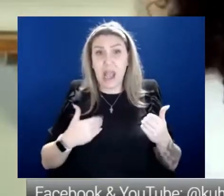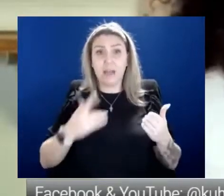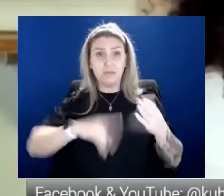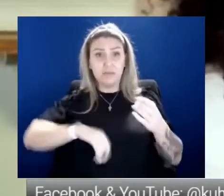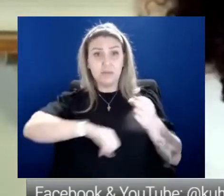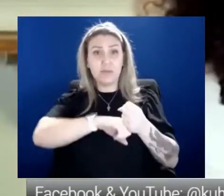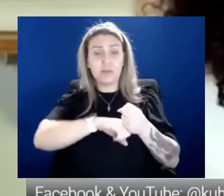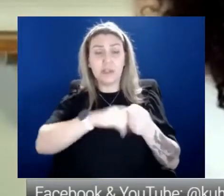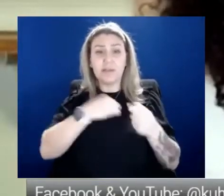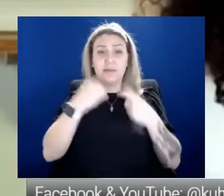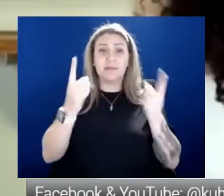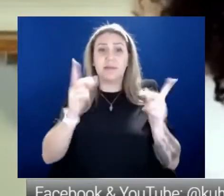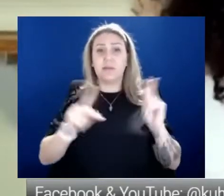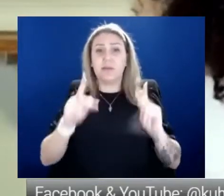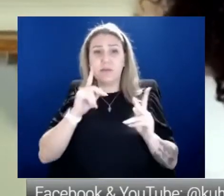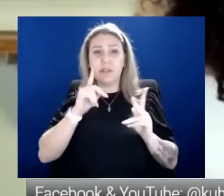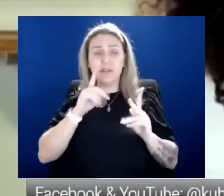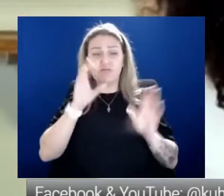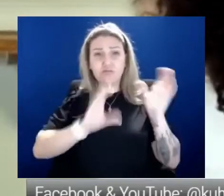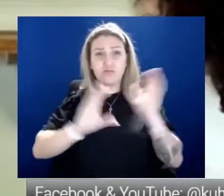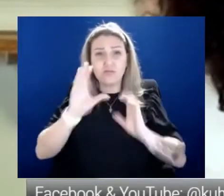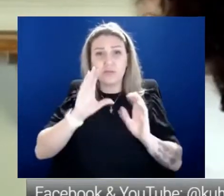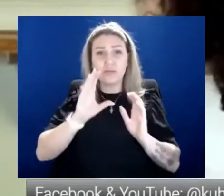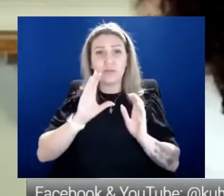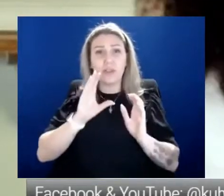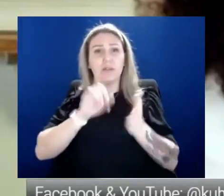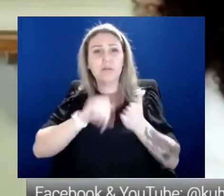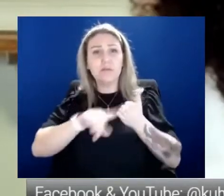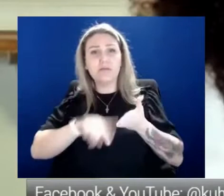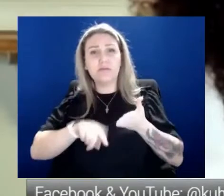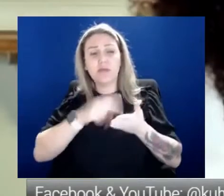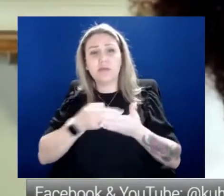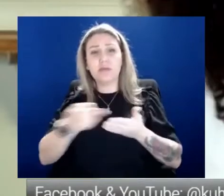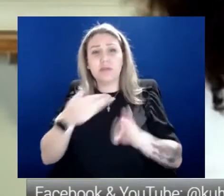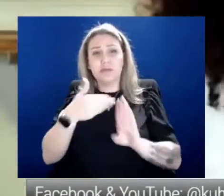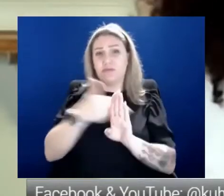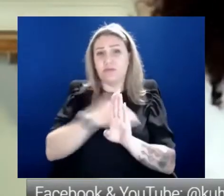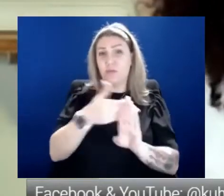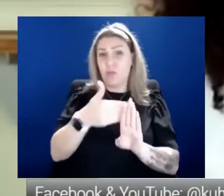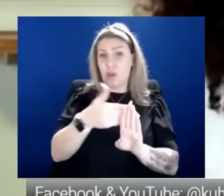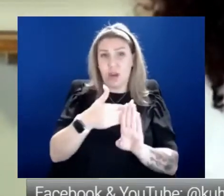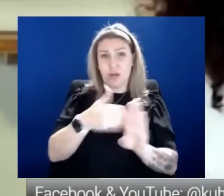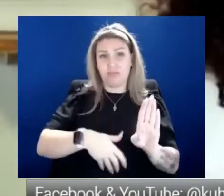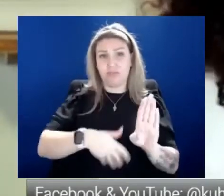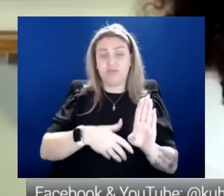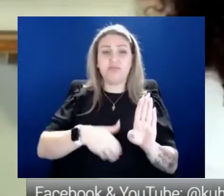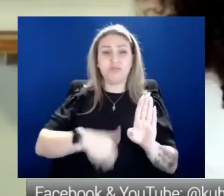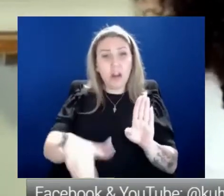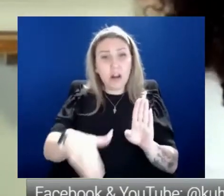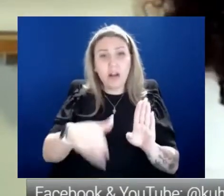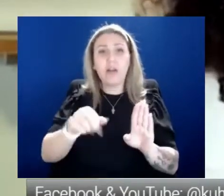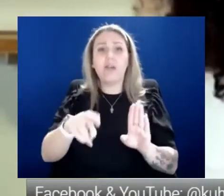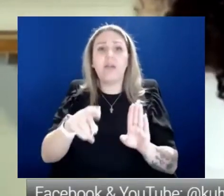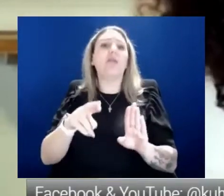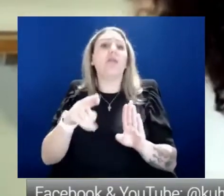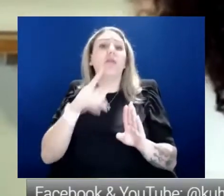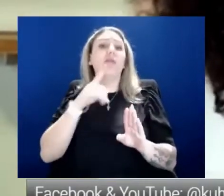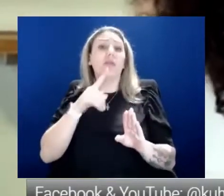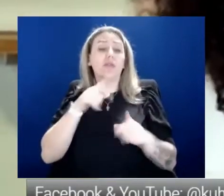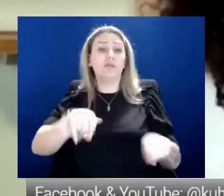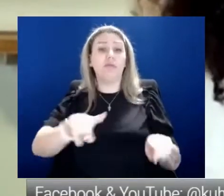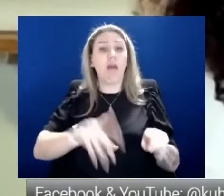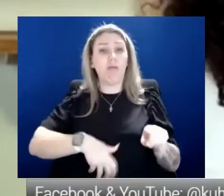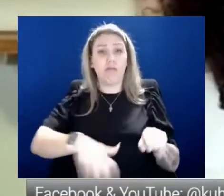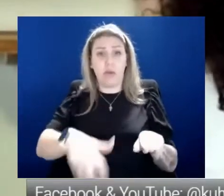out your resources during the prenatal phase or even before you become pregnant. So that way you are aware